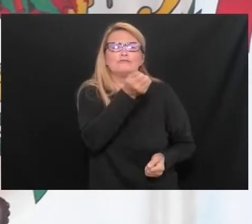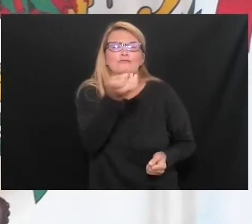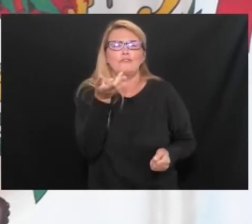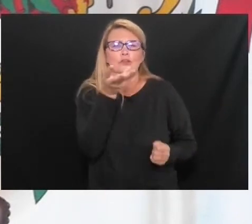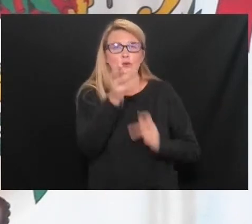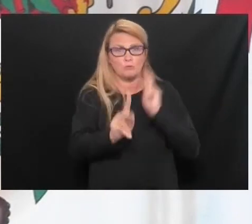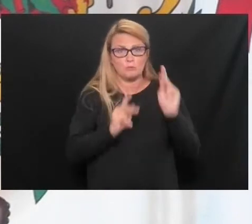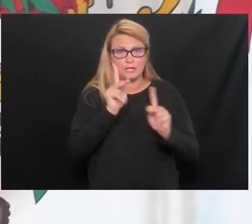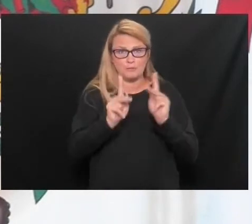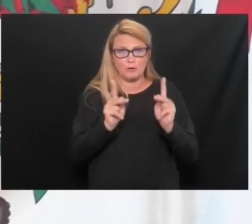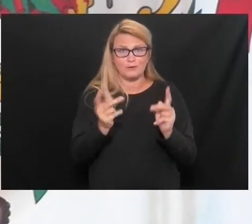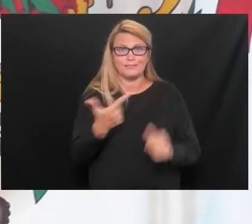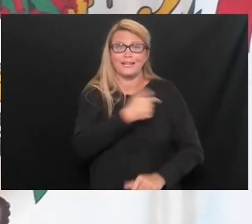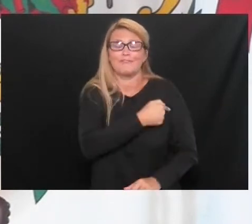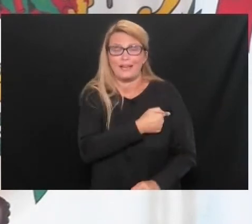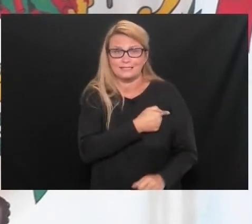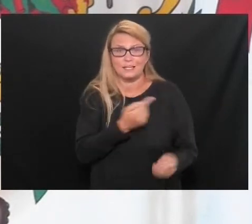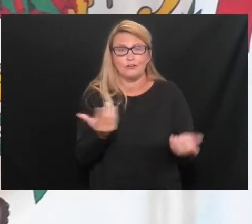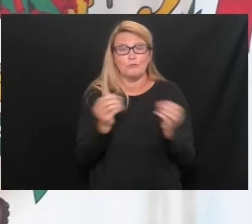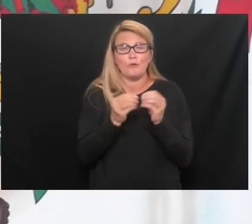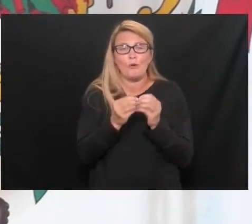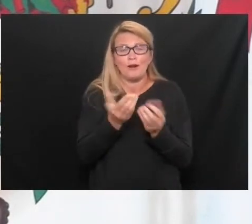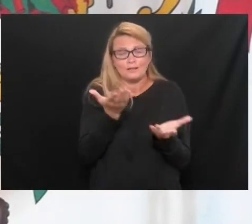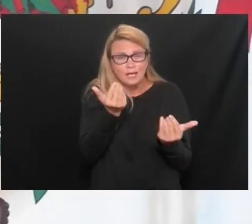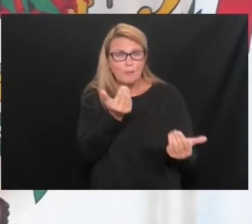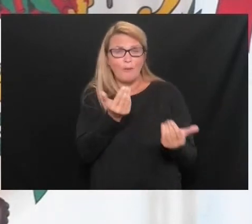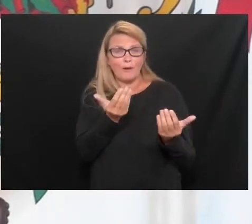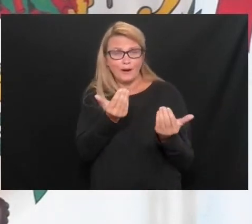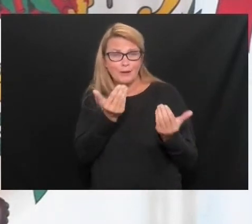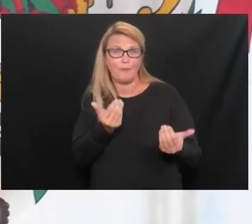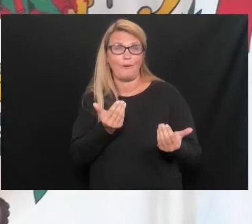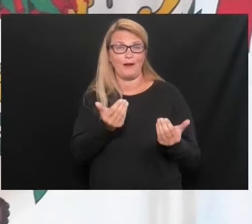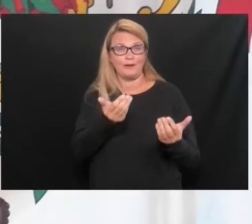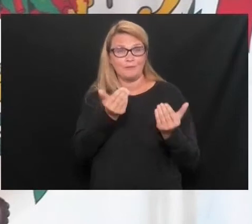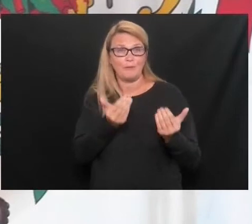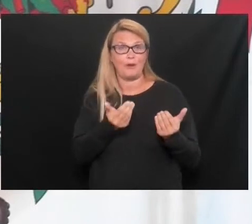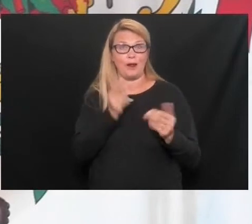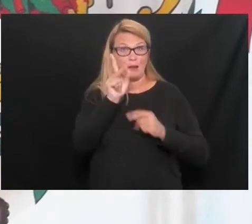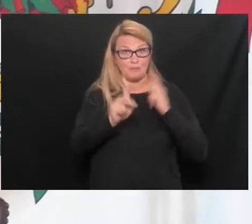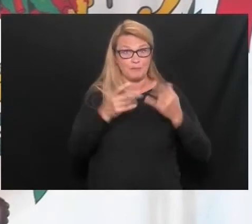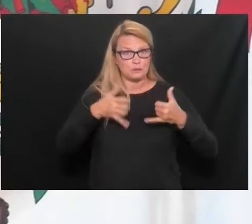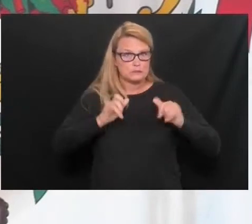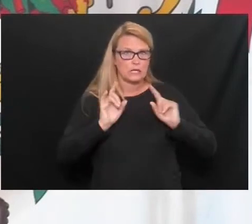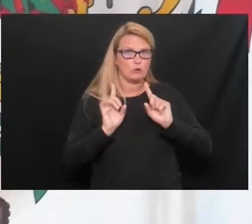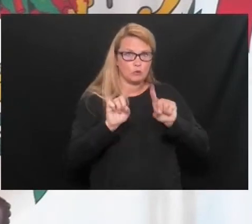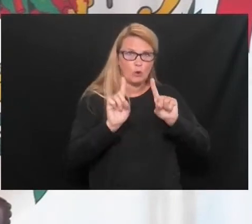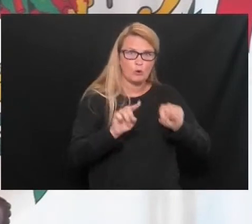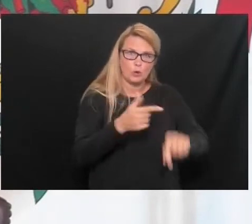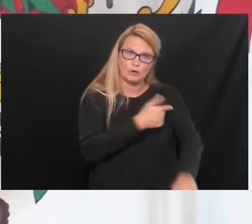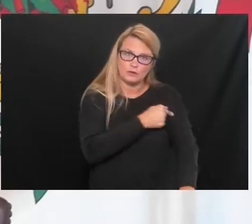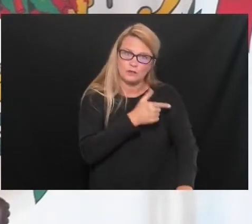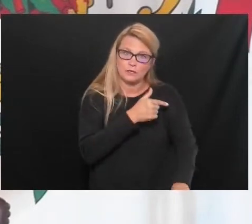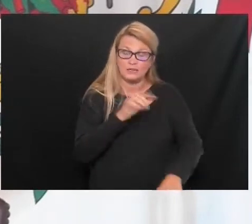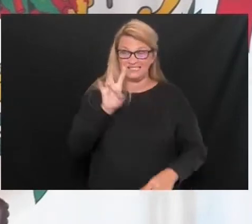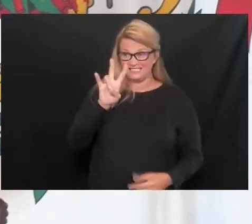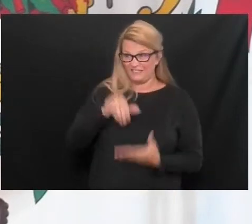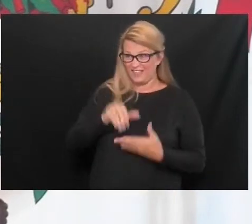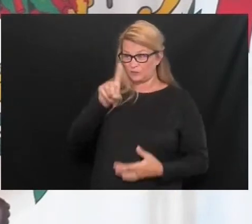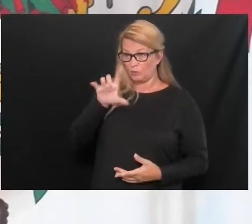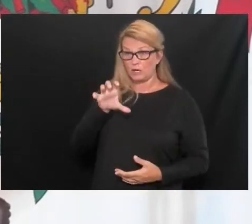across the finish line. If we can just keep up getting a few more, and we got that 7,100 is a whole lot more than a few